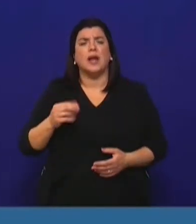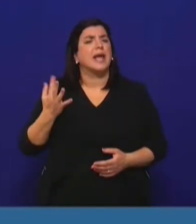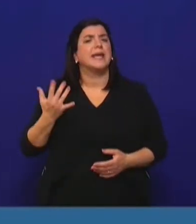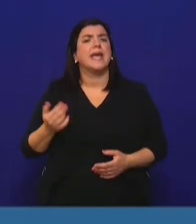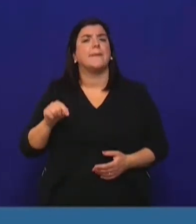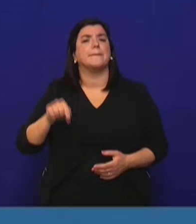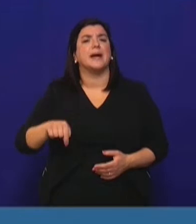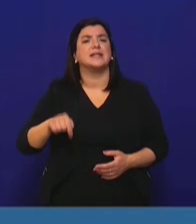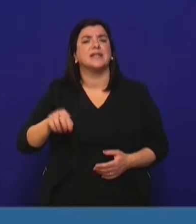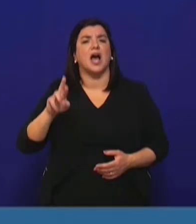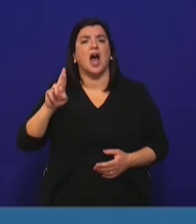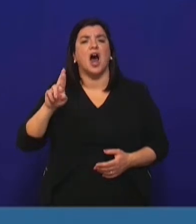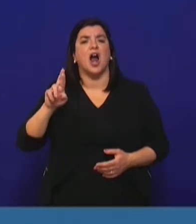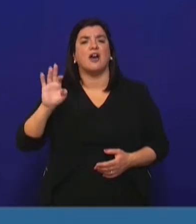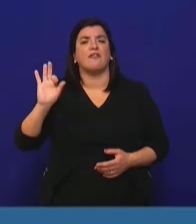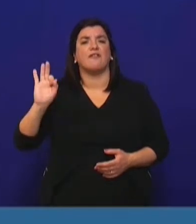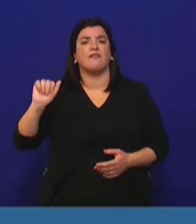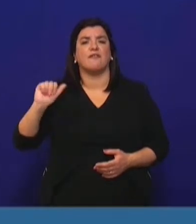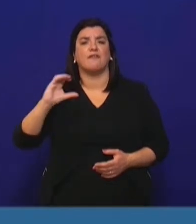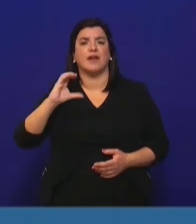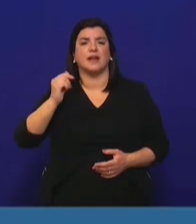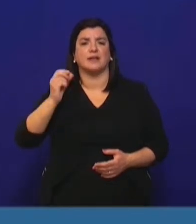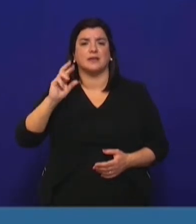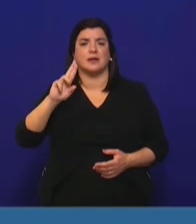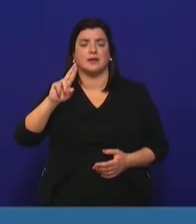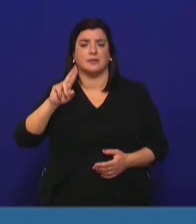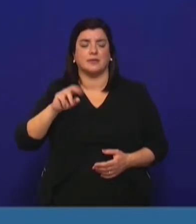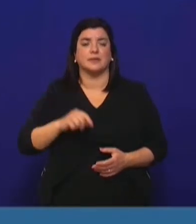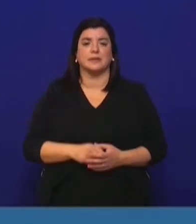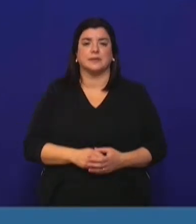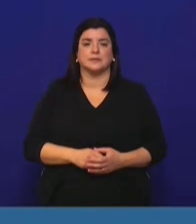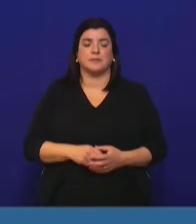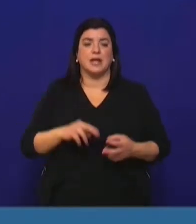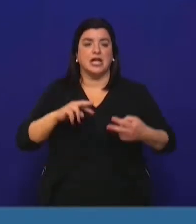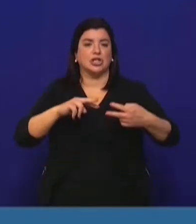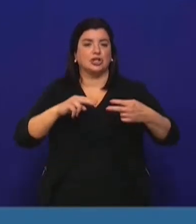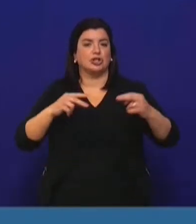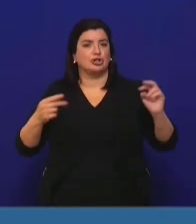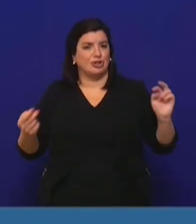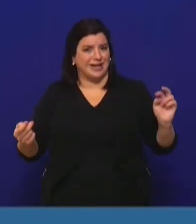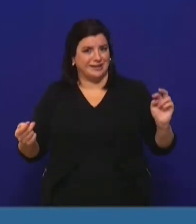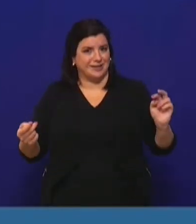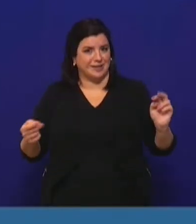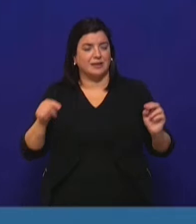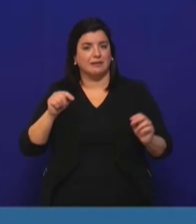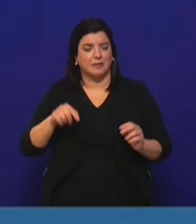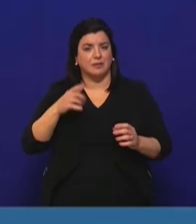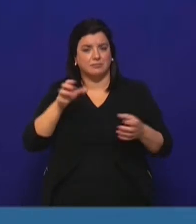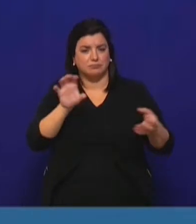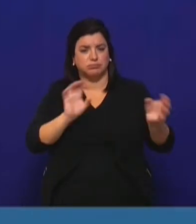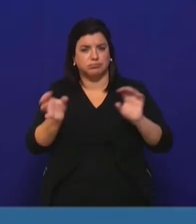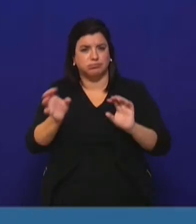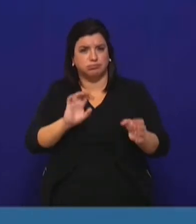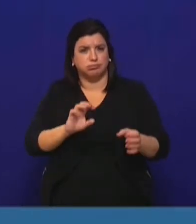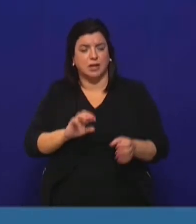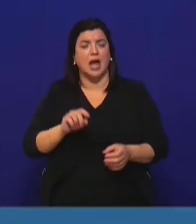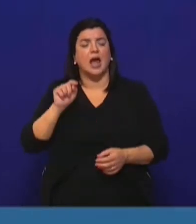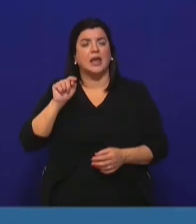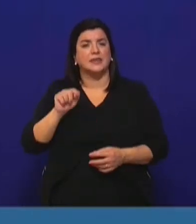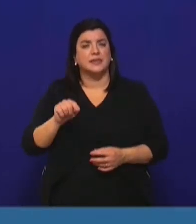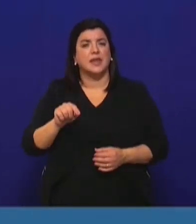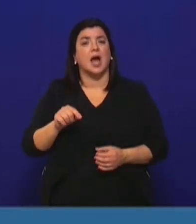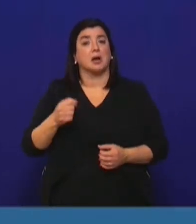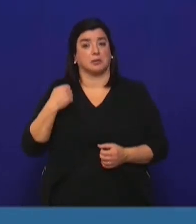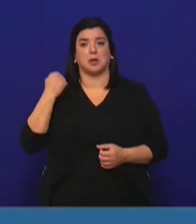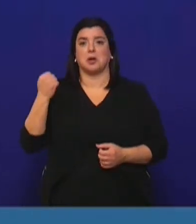Fuq il-genetic sequencing tajjeb ngħidu li l-laboratorju tagħna f'Mater Dei li huwa l-Molecular Diagnostics Laboratory għandu